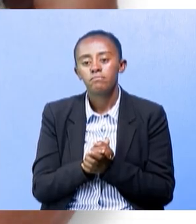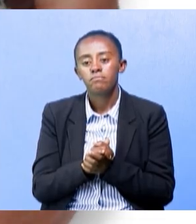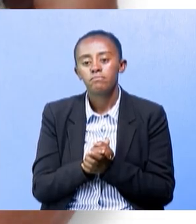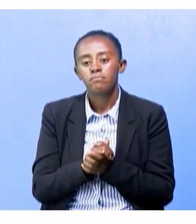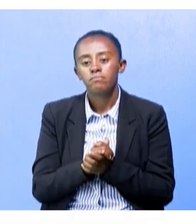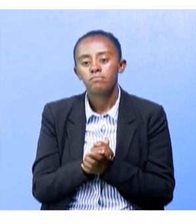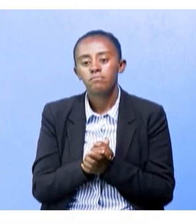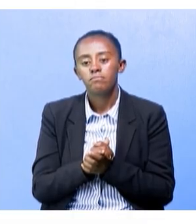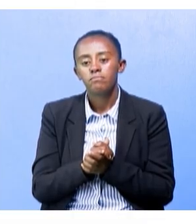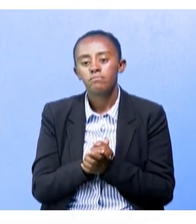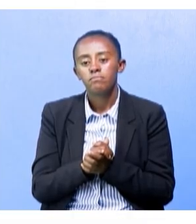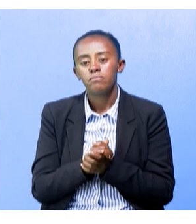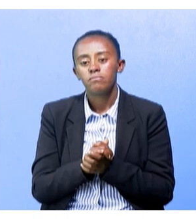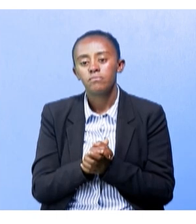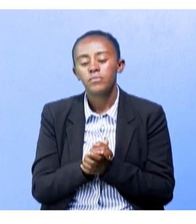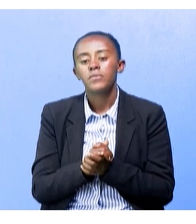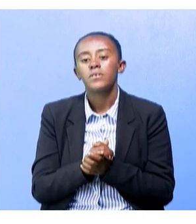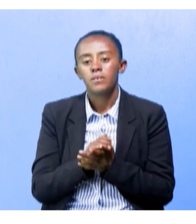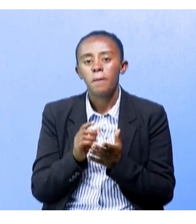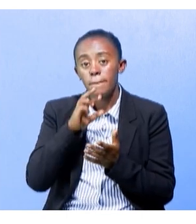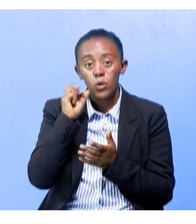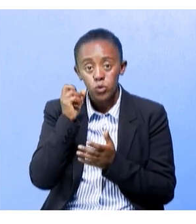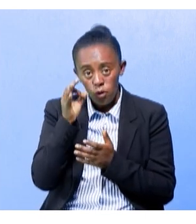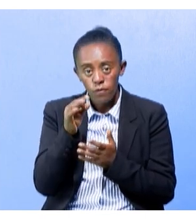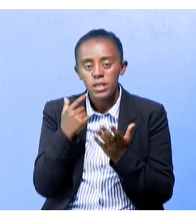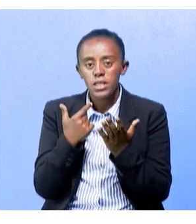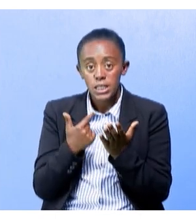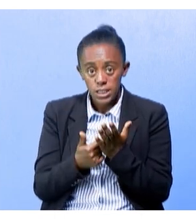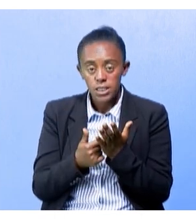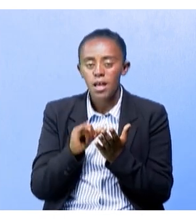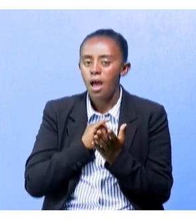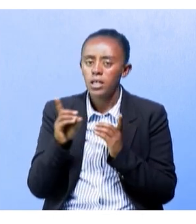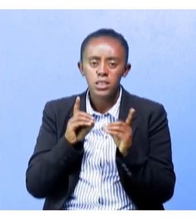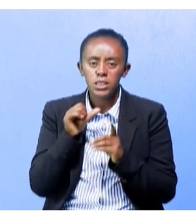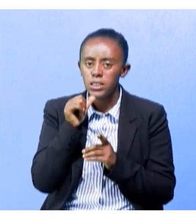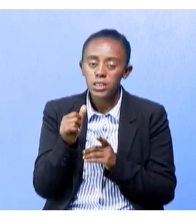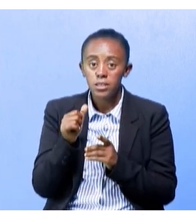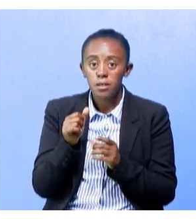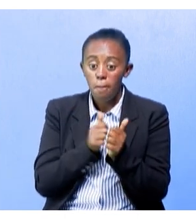Because of, okay, because of this, I didn't pass the exam.